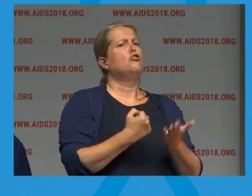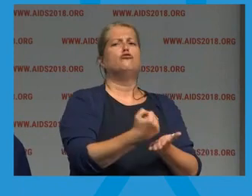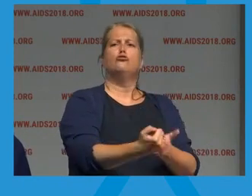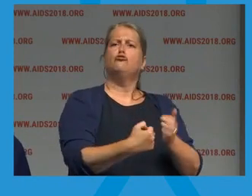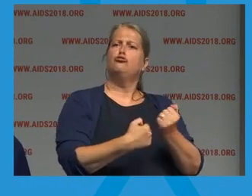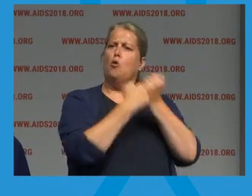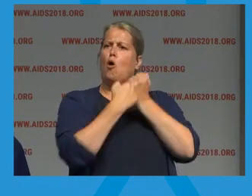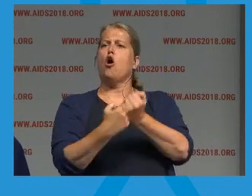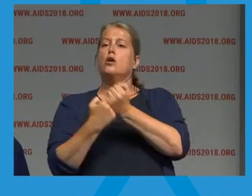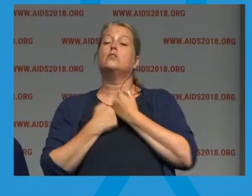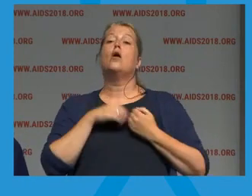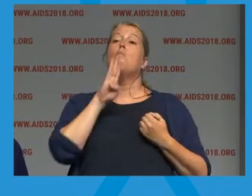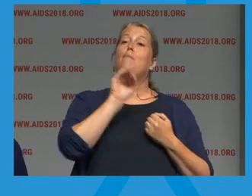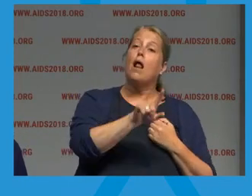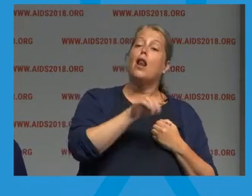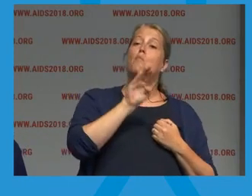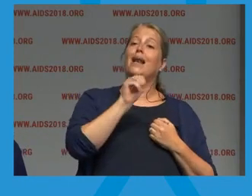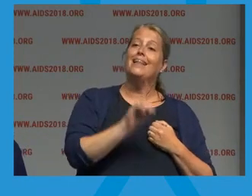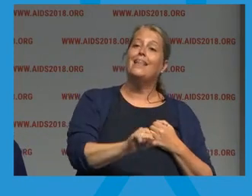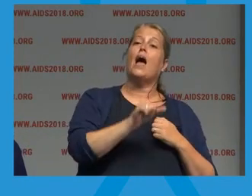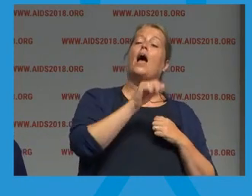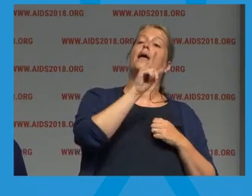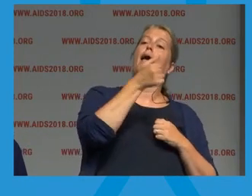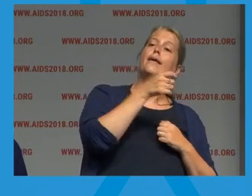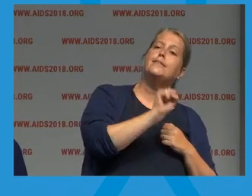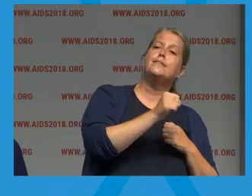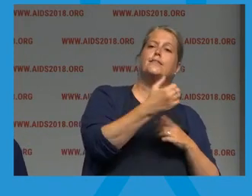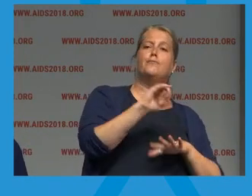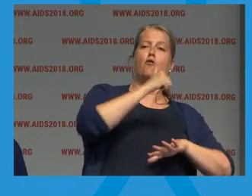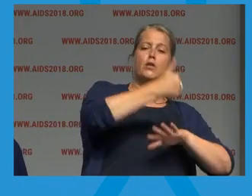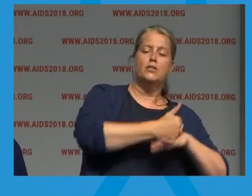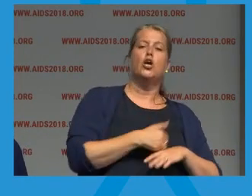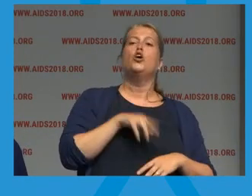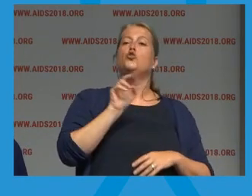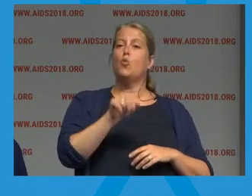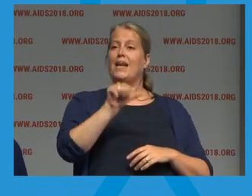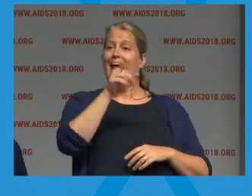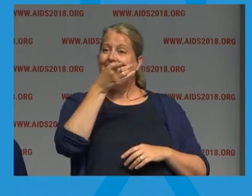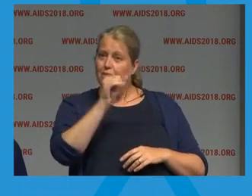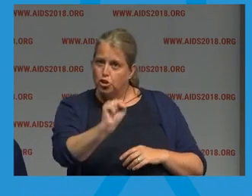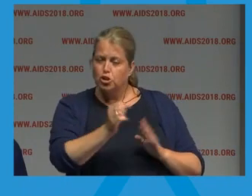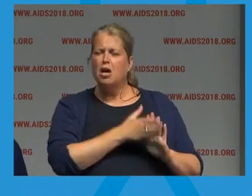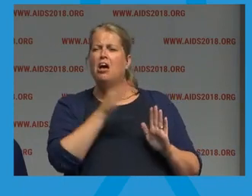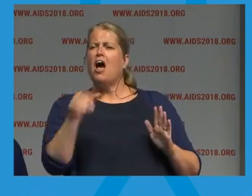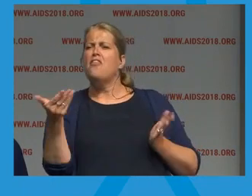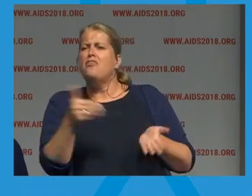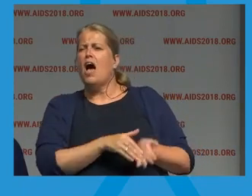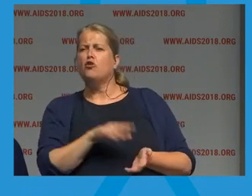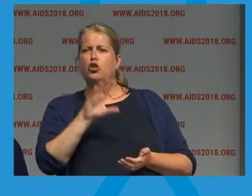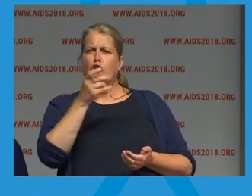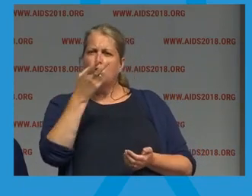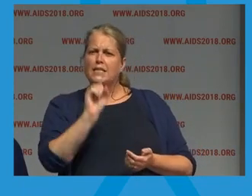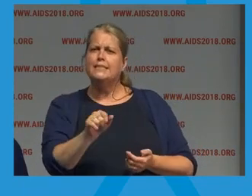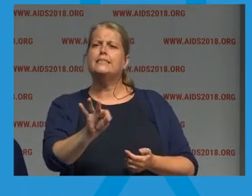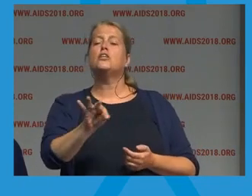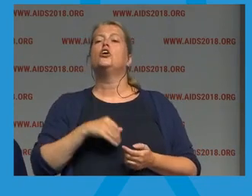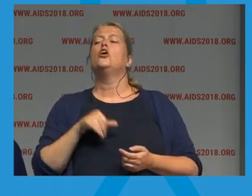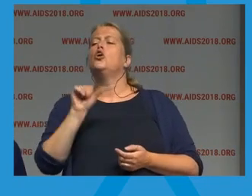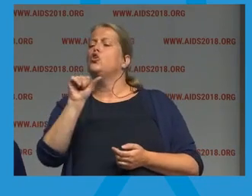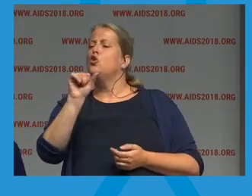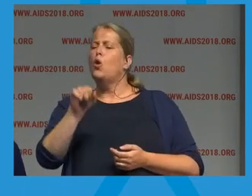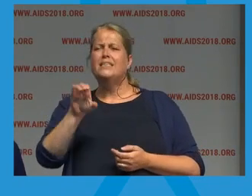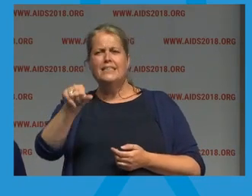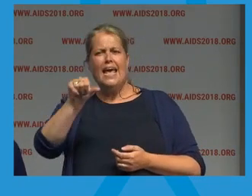and Melinda Gates Foundation, UNAIDS, Thousand Currents, USAID, AVAC, and the African